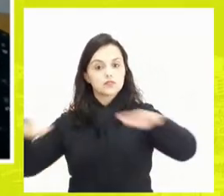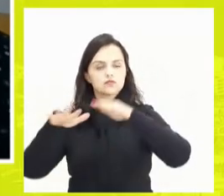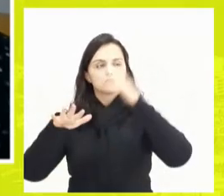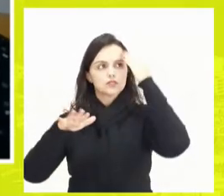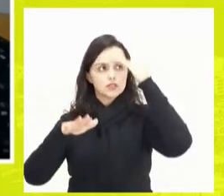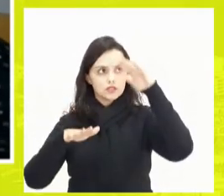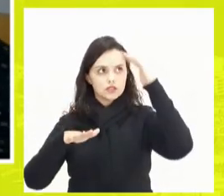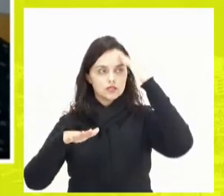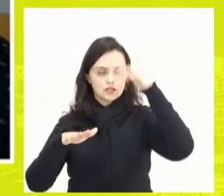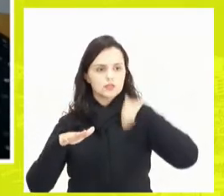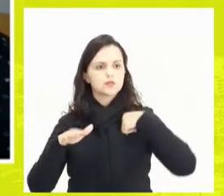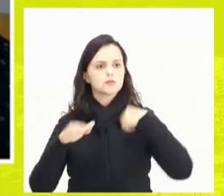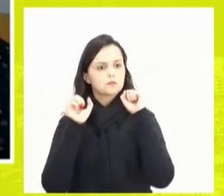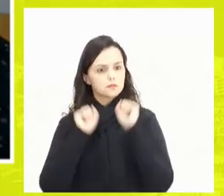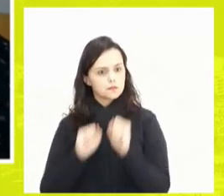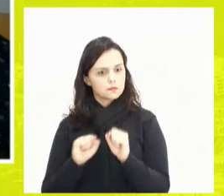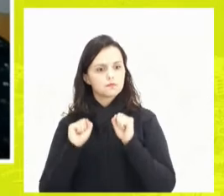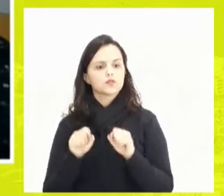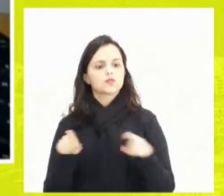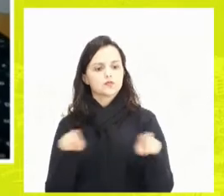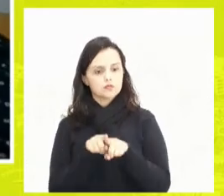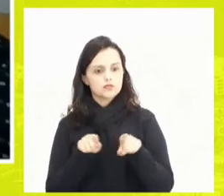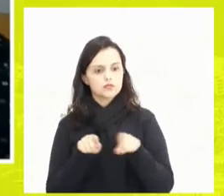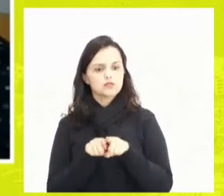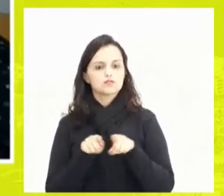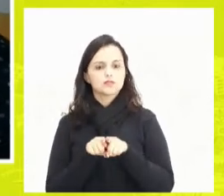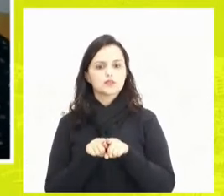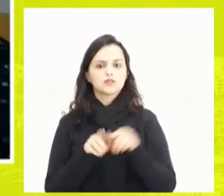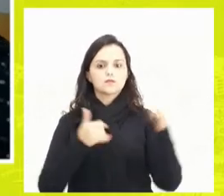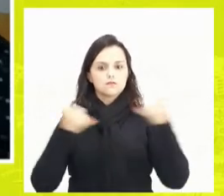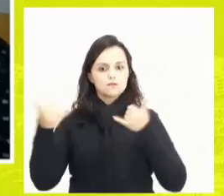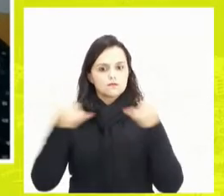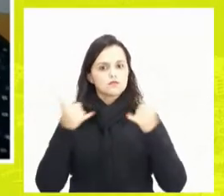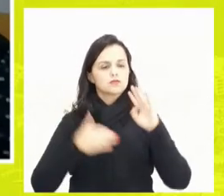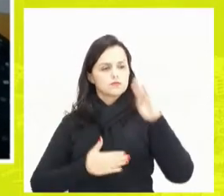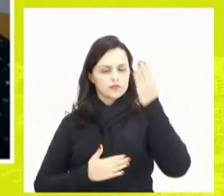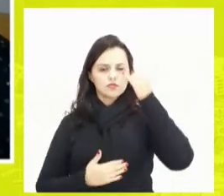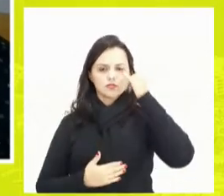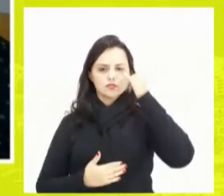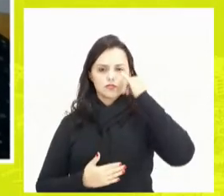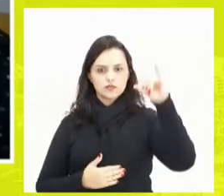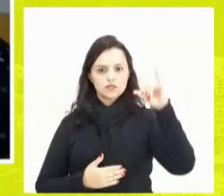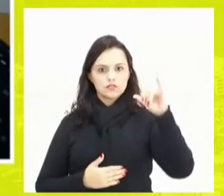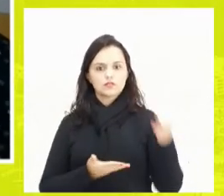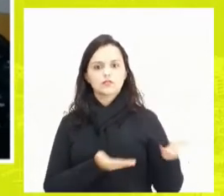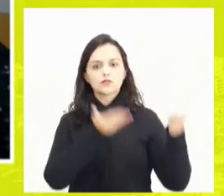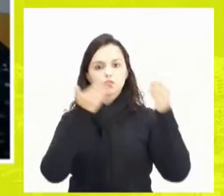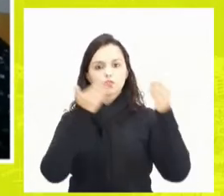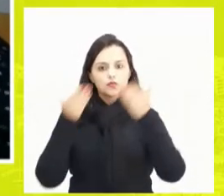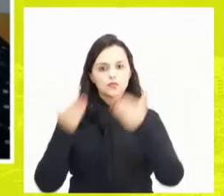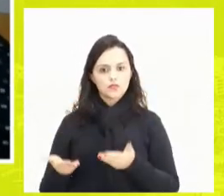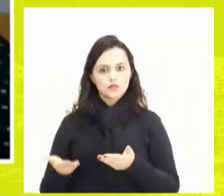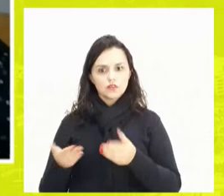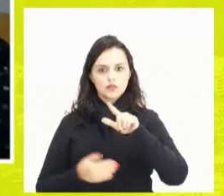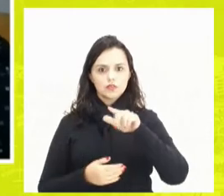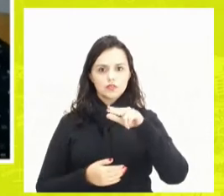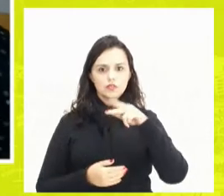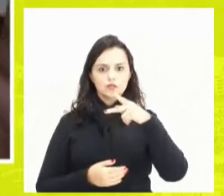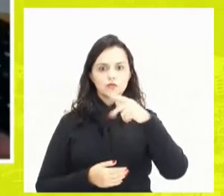understand how they can act to fight misinformation so we invite you to take a look at our website